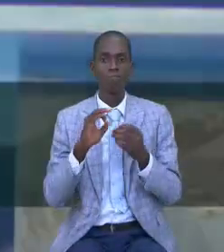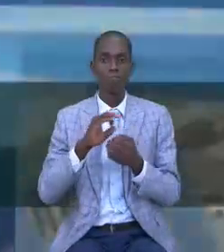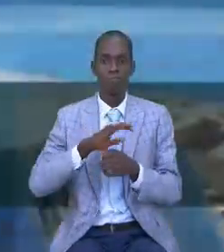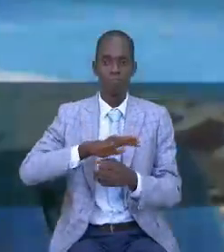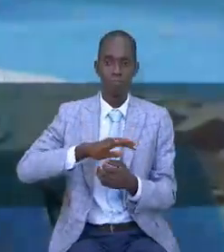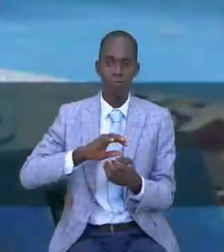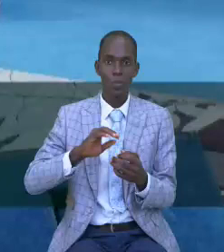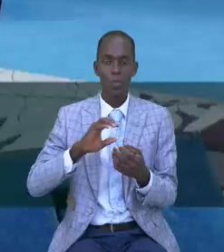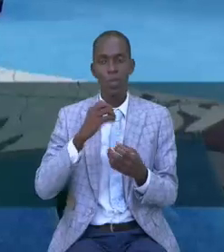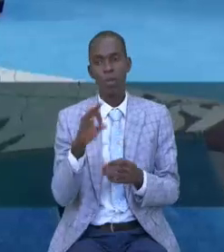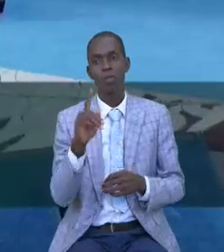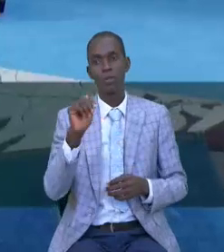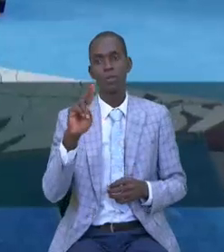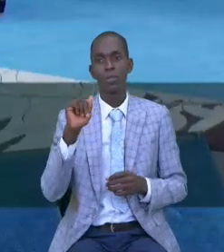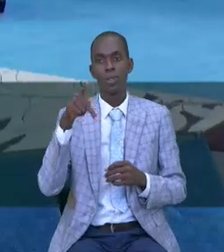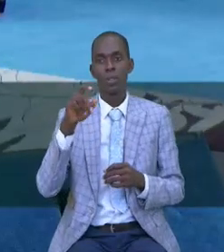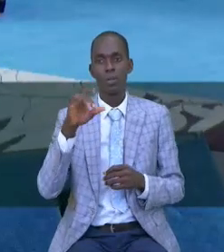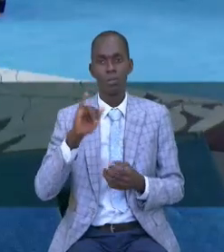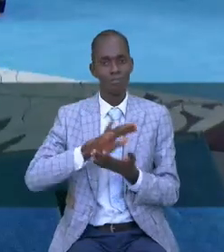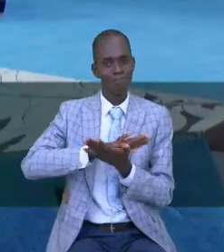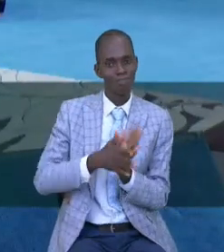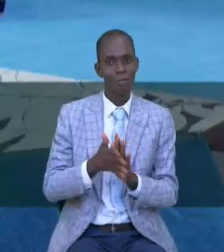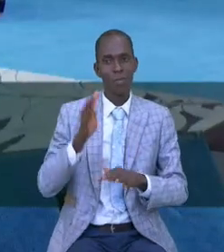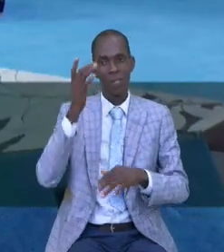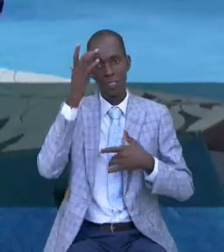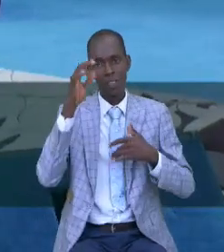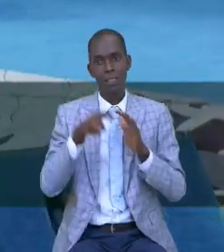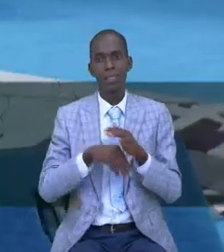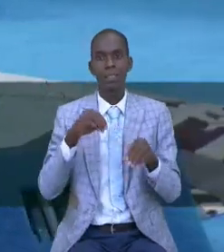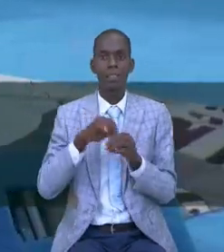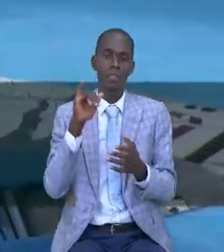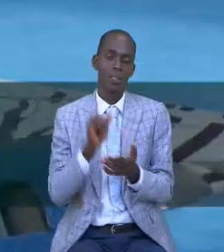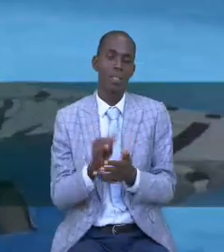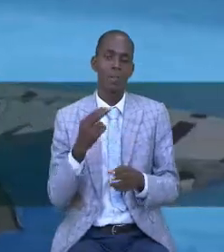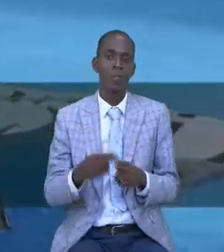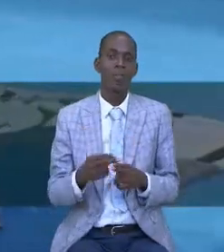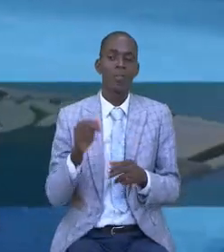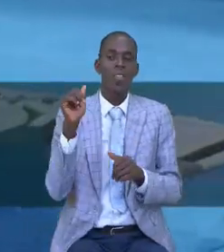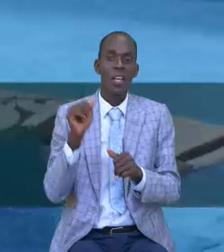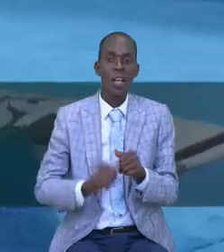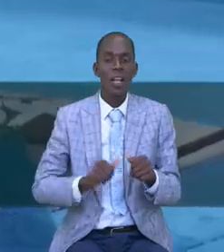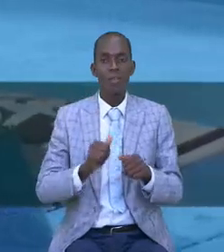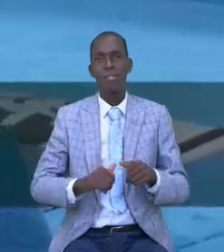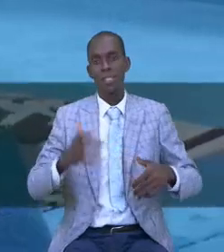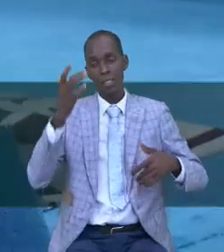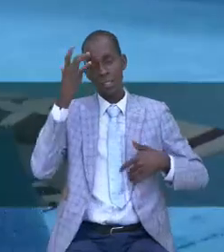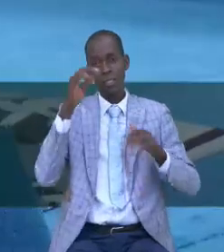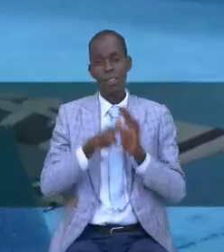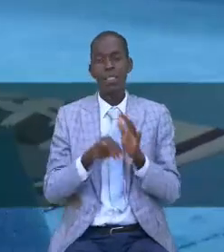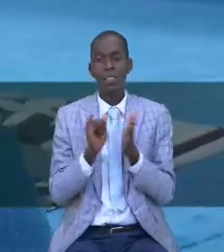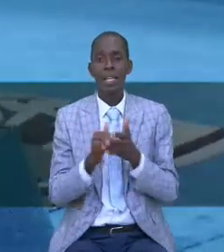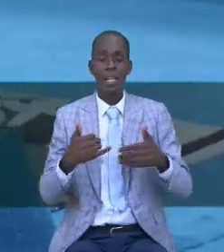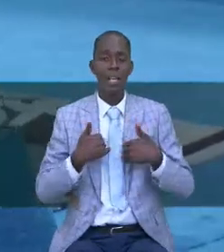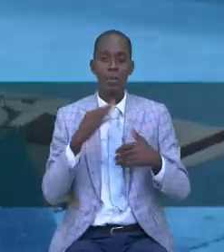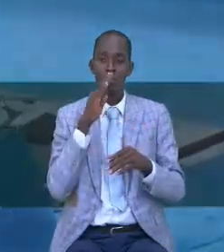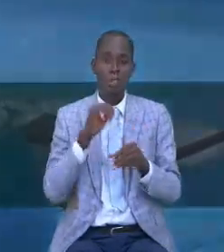on sicknesses in that name. Every sickness that has been in your body,